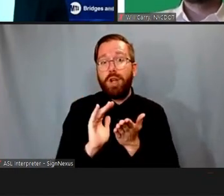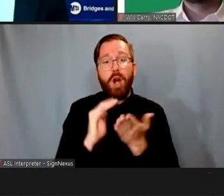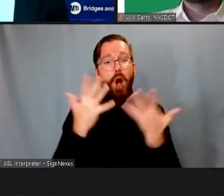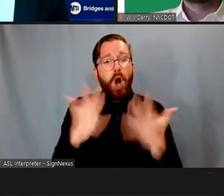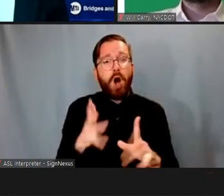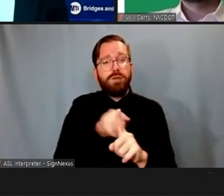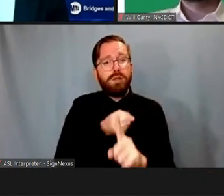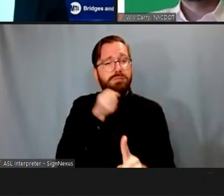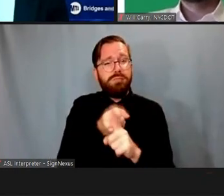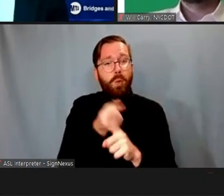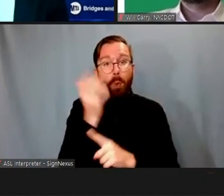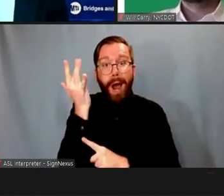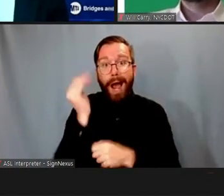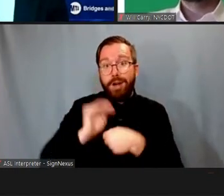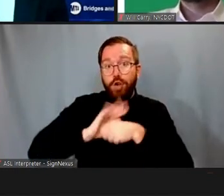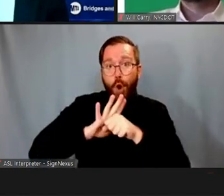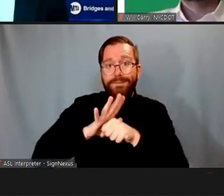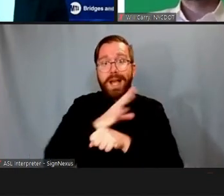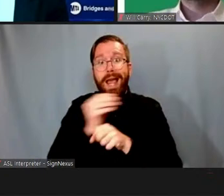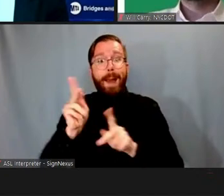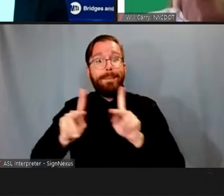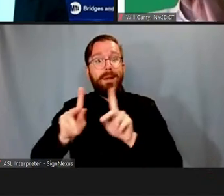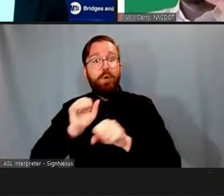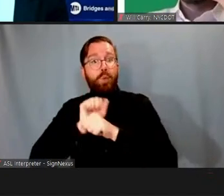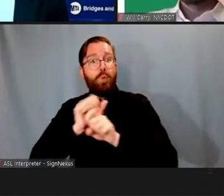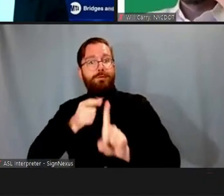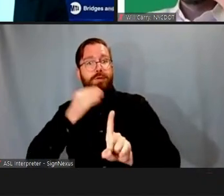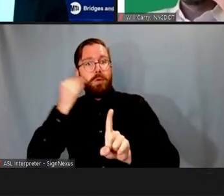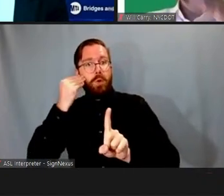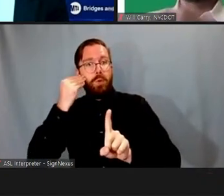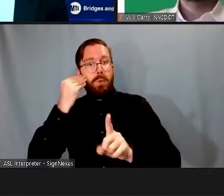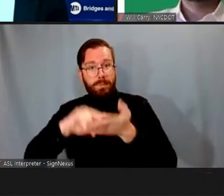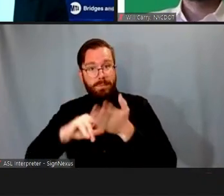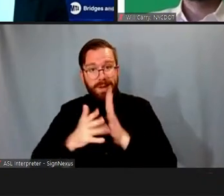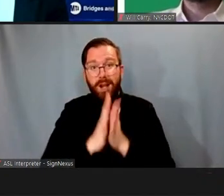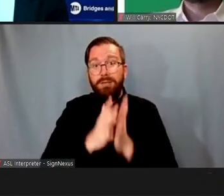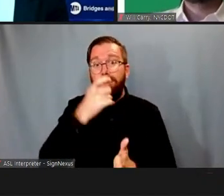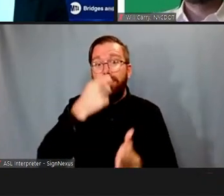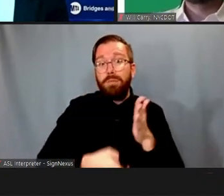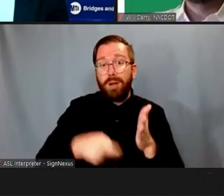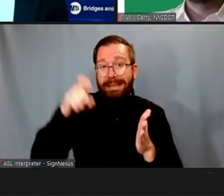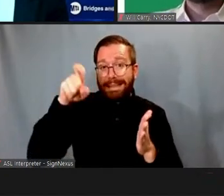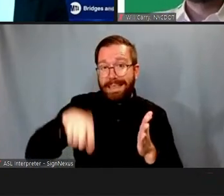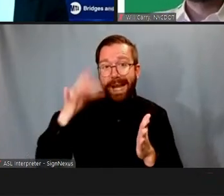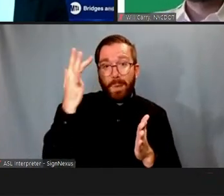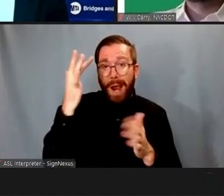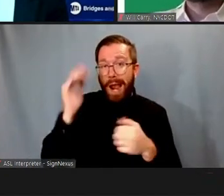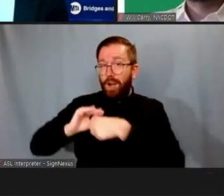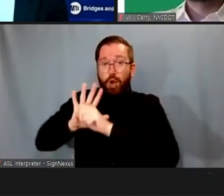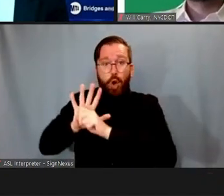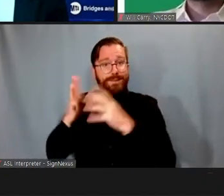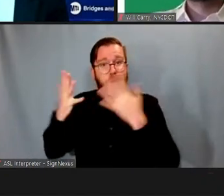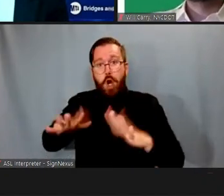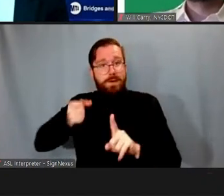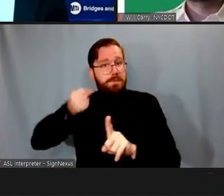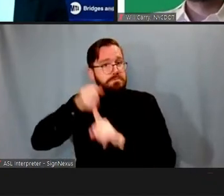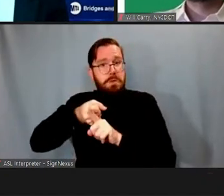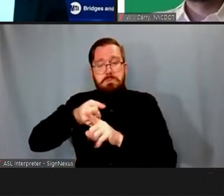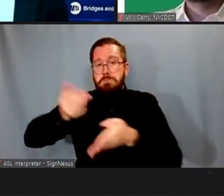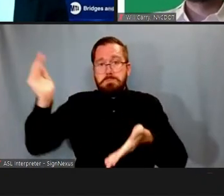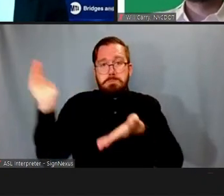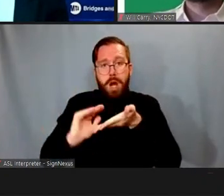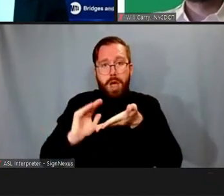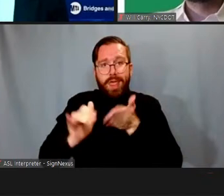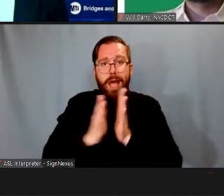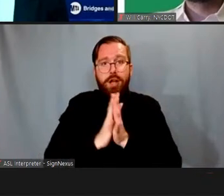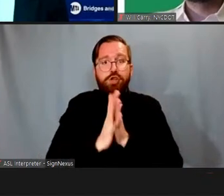hybrid work situation so congestion pricing is not even needed because covert decreased congestion in addition electric vehicles will